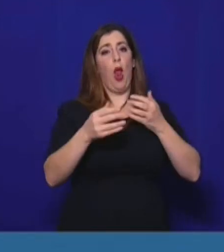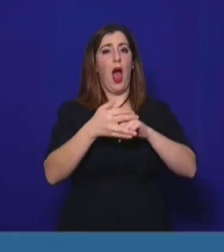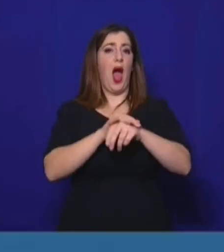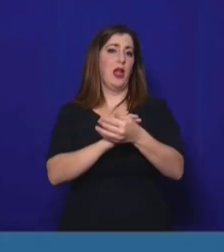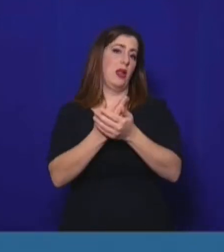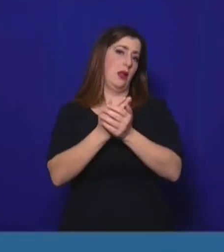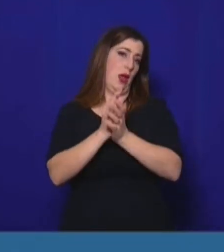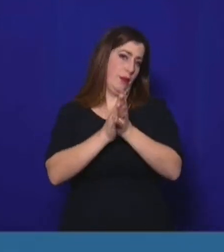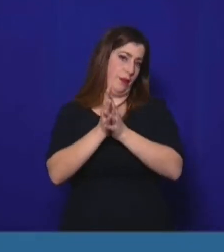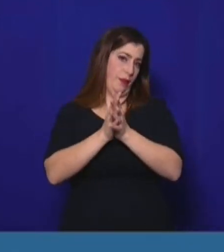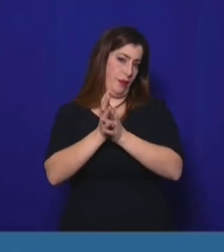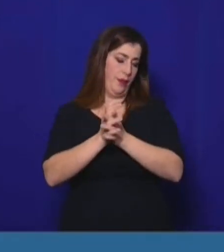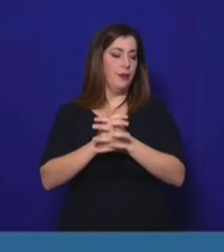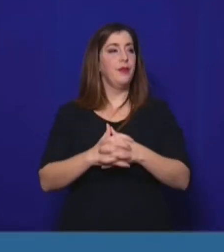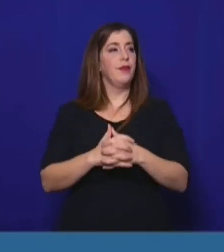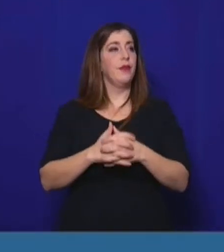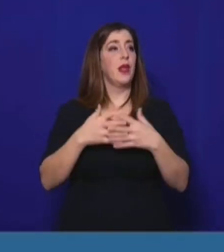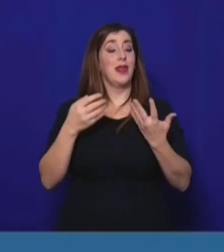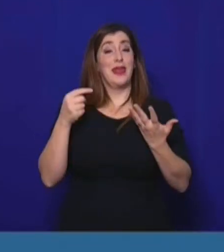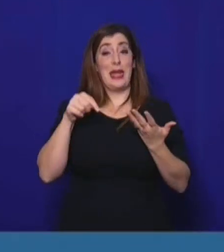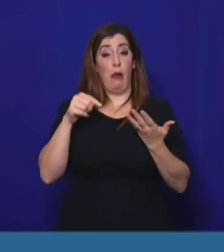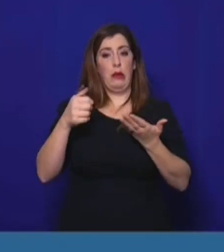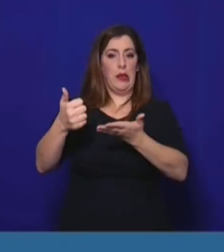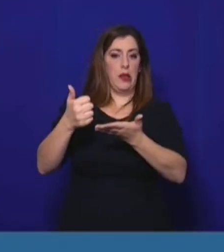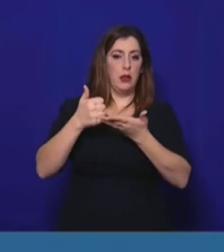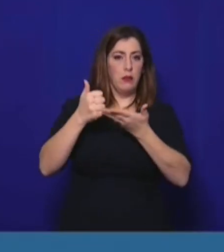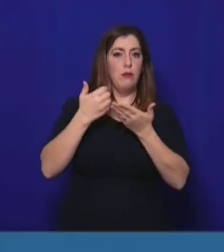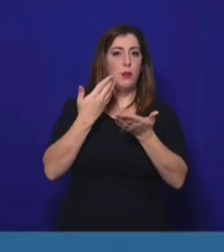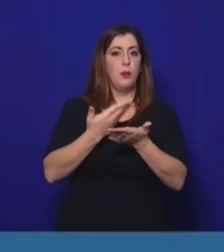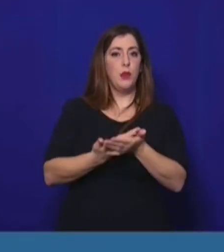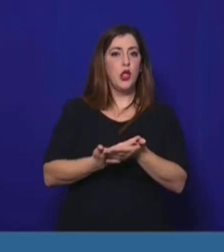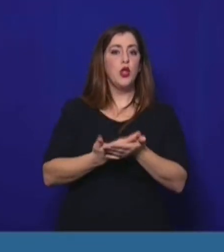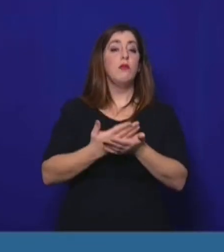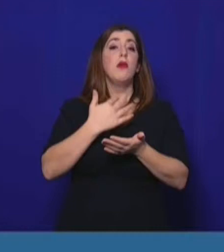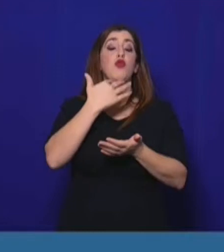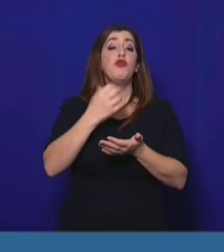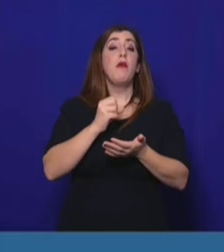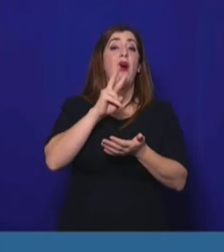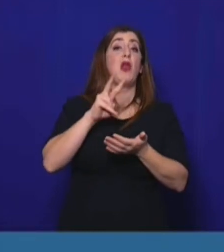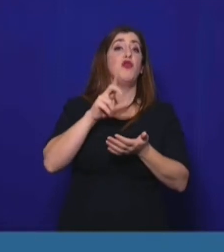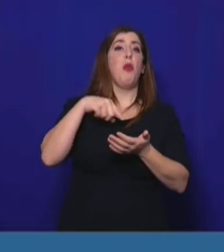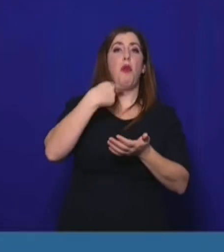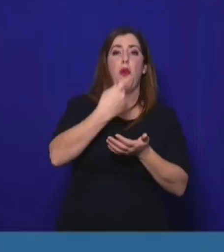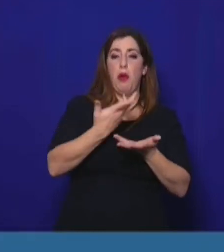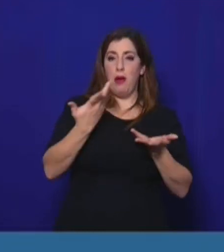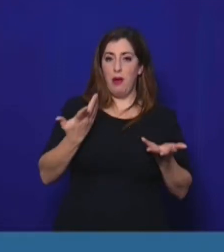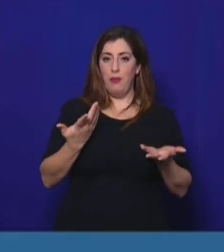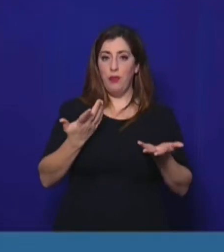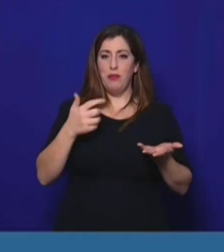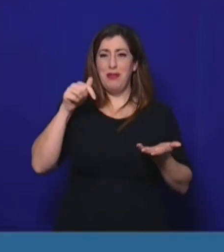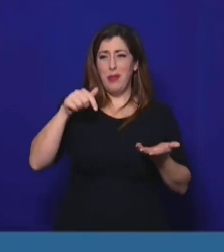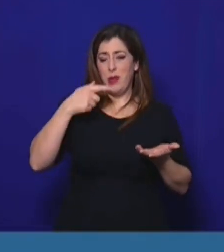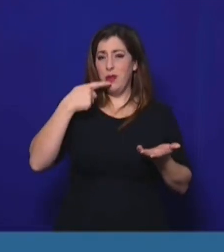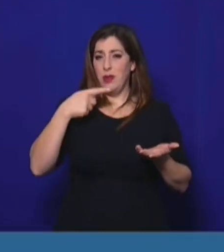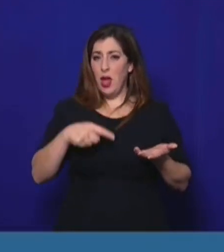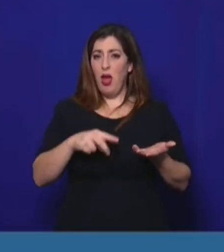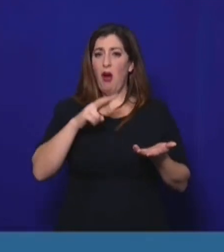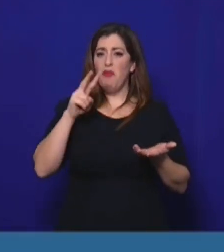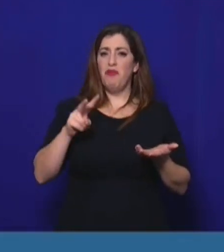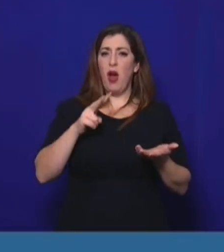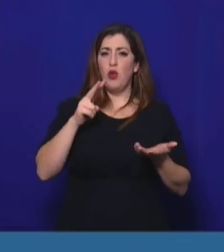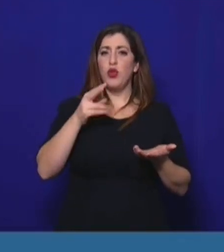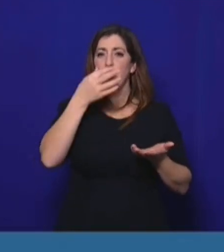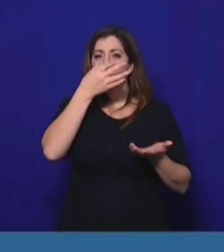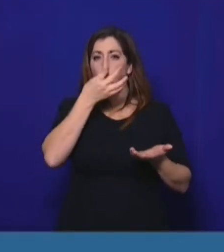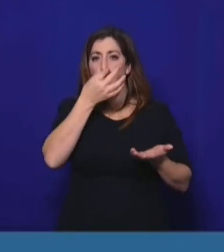kienu kollha mezzi li għenu mhux biss il-COVID, imma għenu ħafna mikrobi oħrajn. Bħalma tilkom l-influenza kien